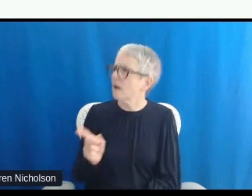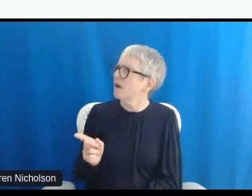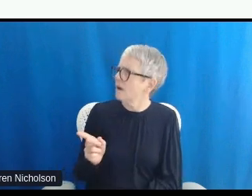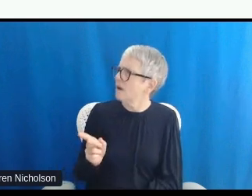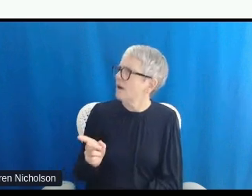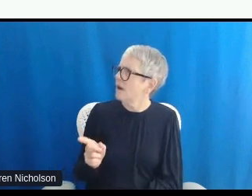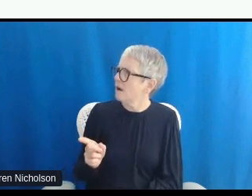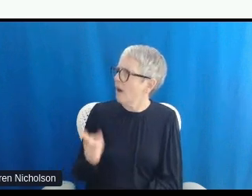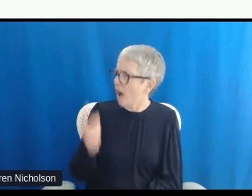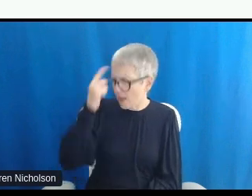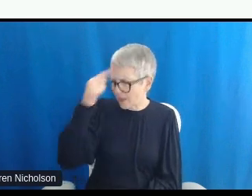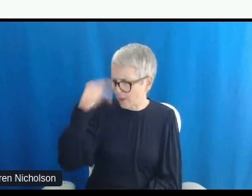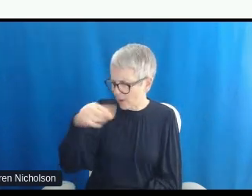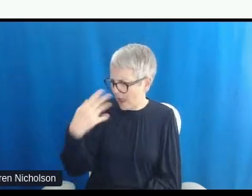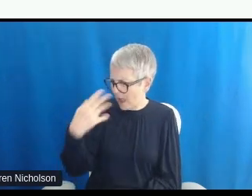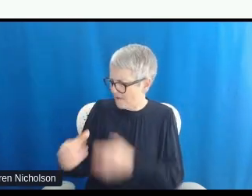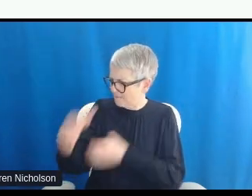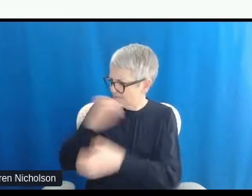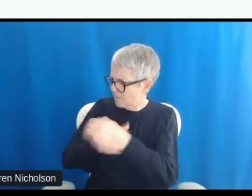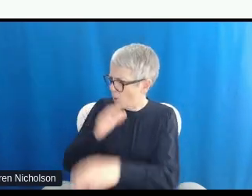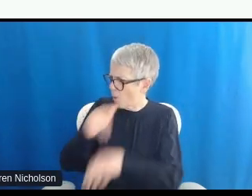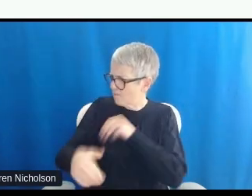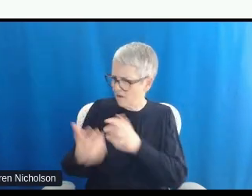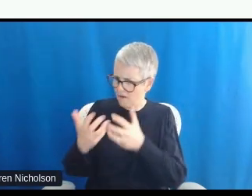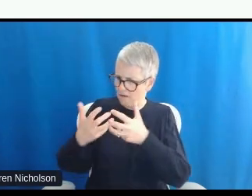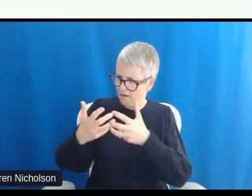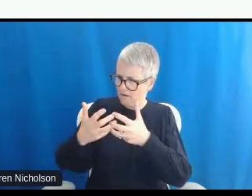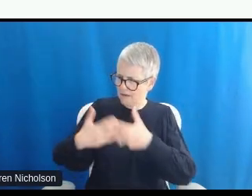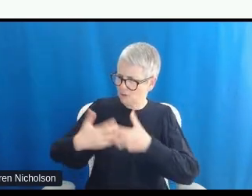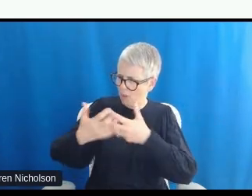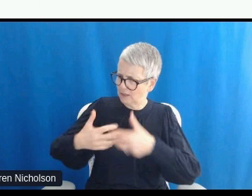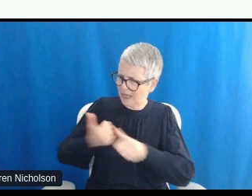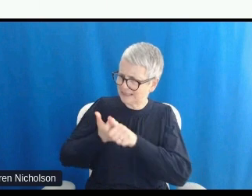around assistive technology as well. Yeah.